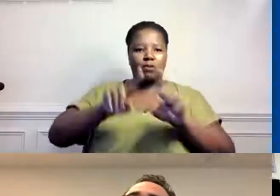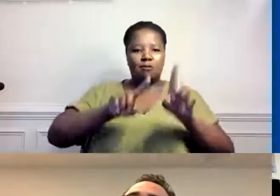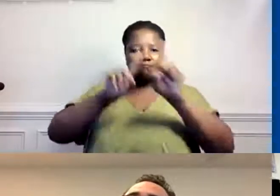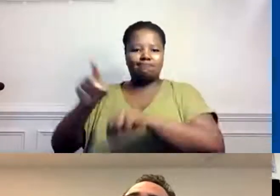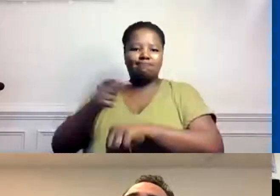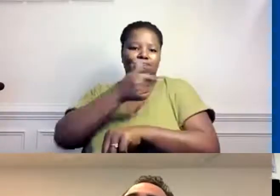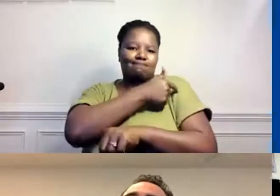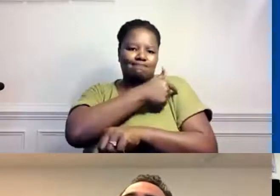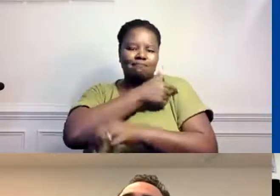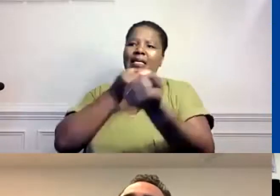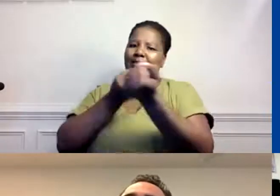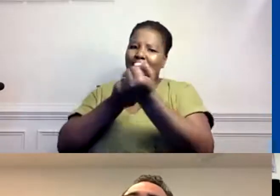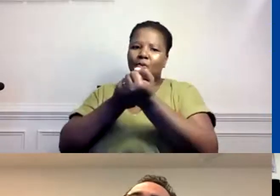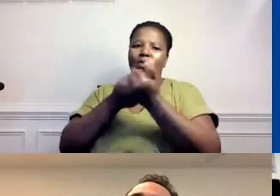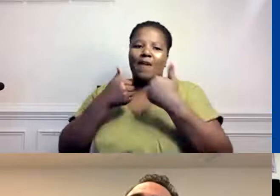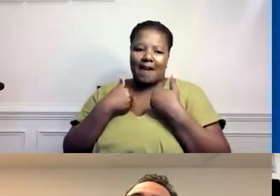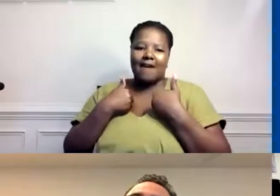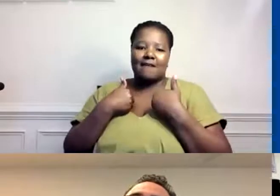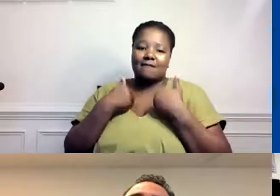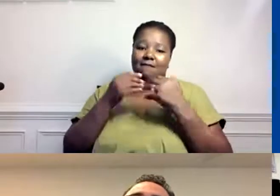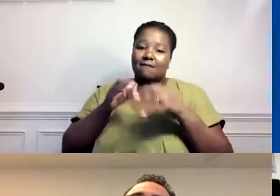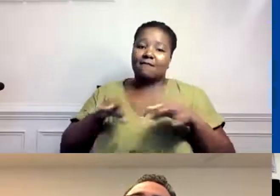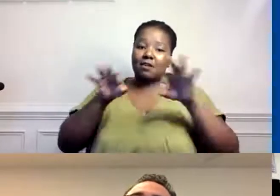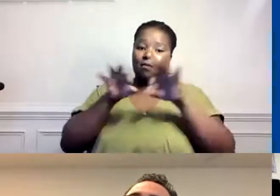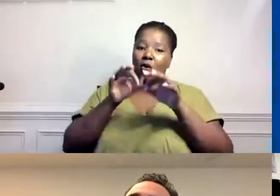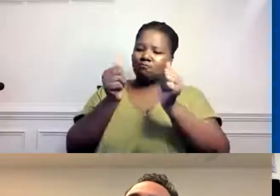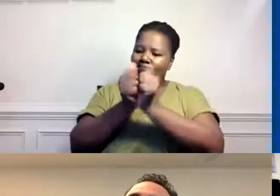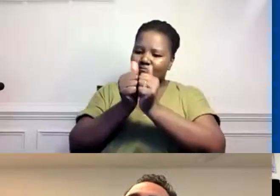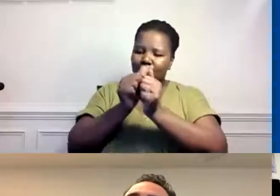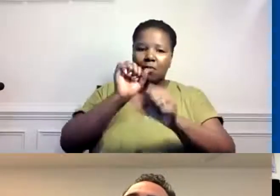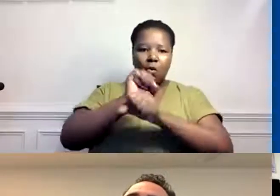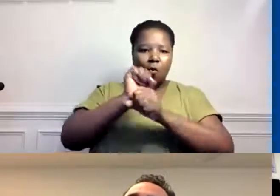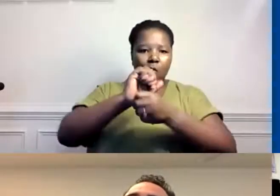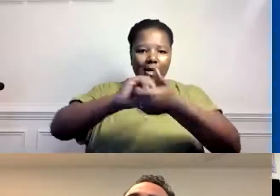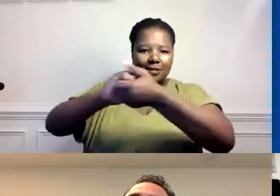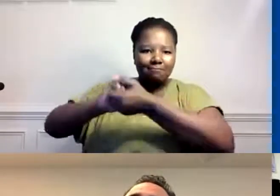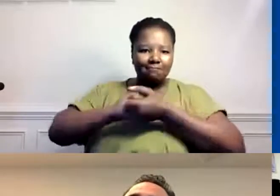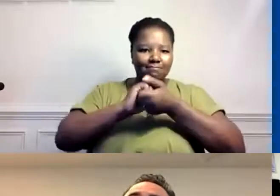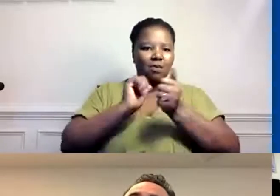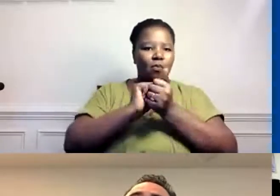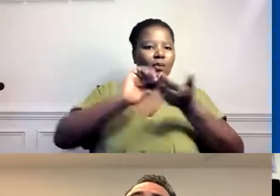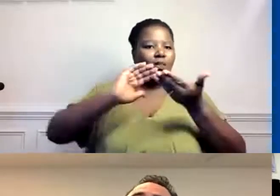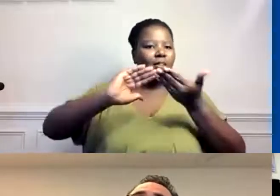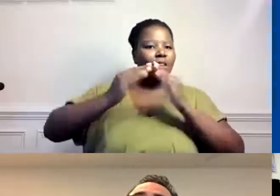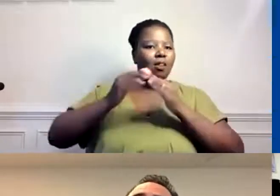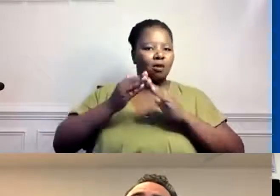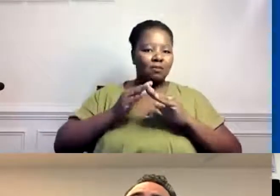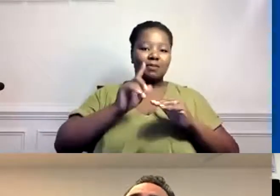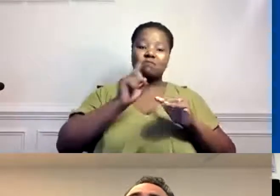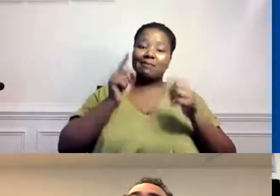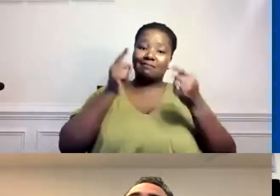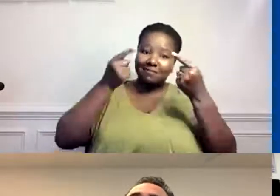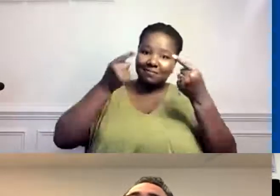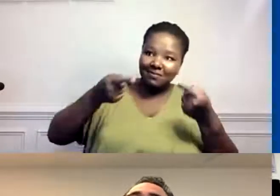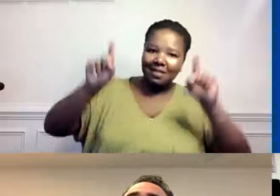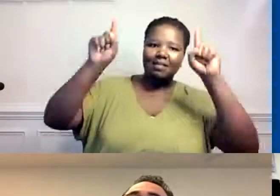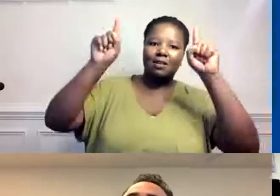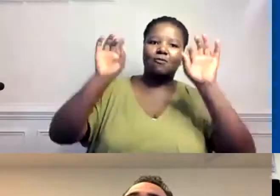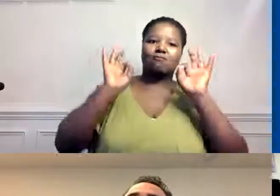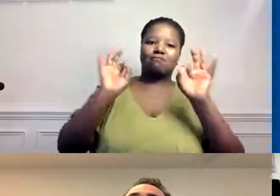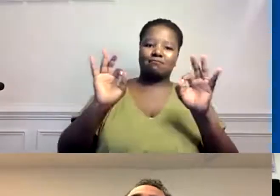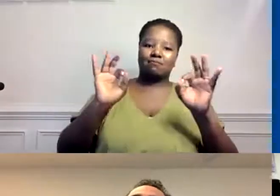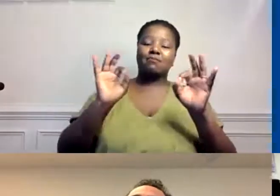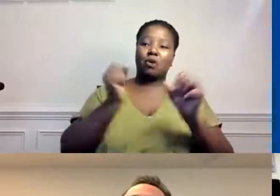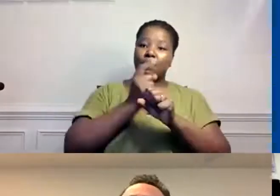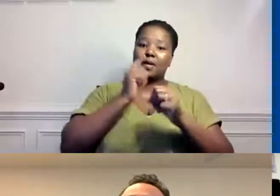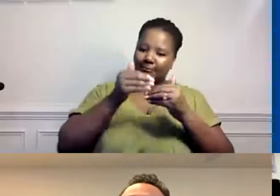with the partnerships we had and the collaboration we had with those out in the community really made it a successful event for us and make it successful as we